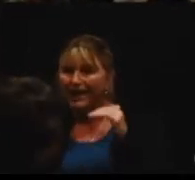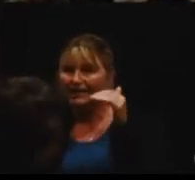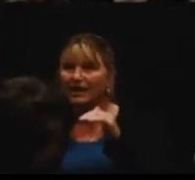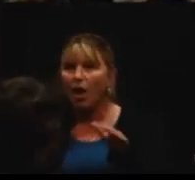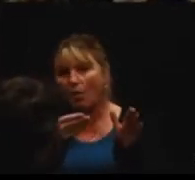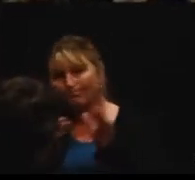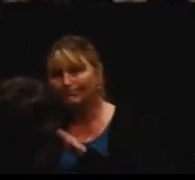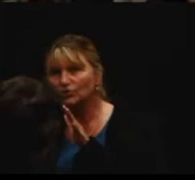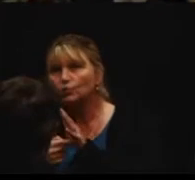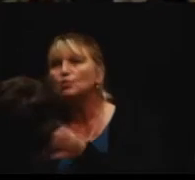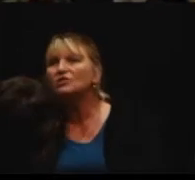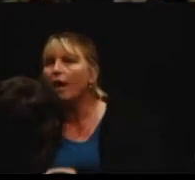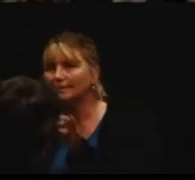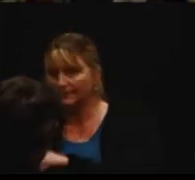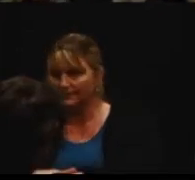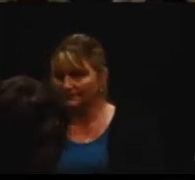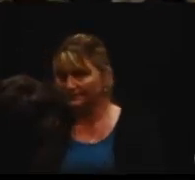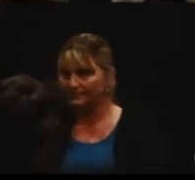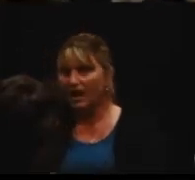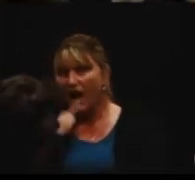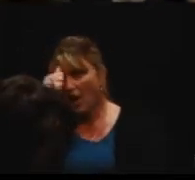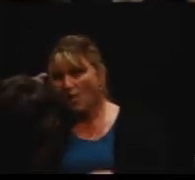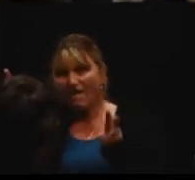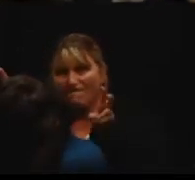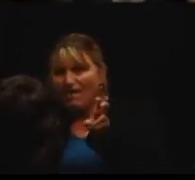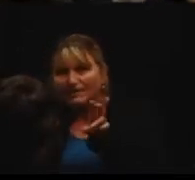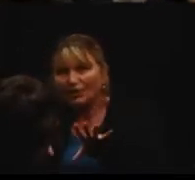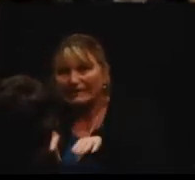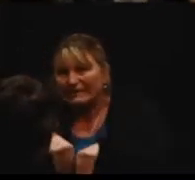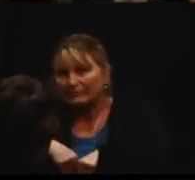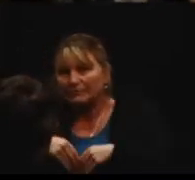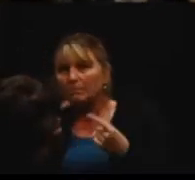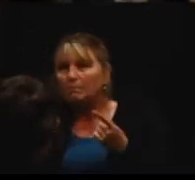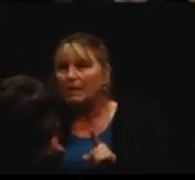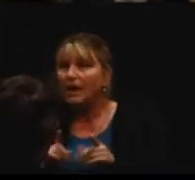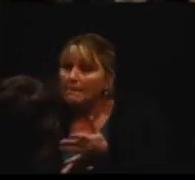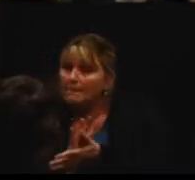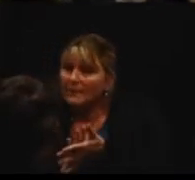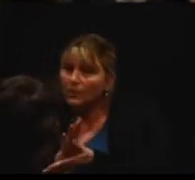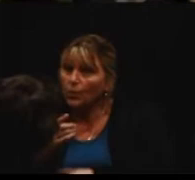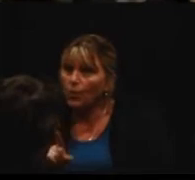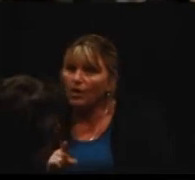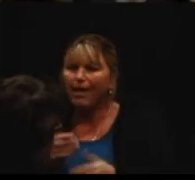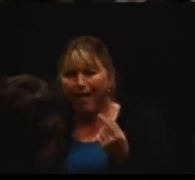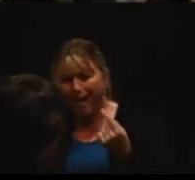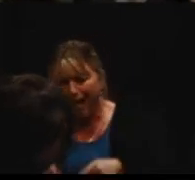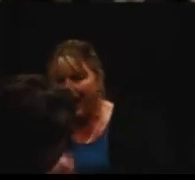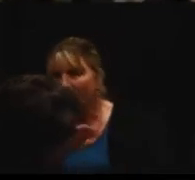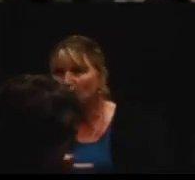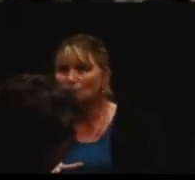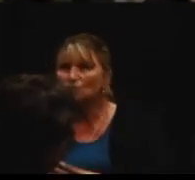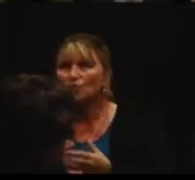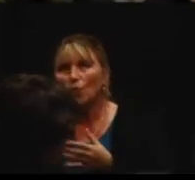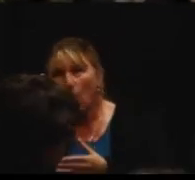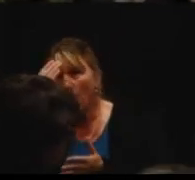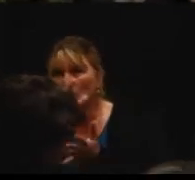elevated out of technology into computer science. I know that phrase doesn't go down too well, But what we mean by that is let the kids learn Scratch